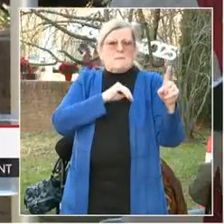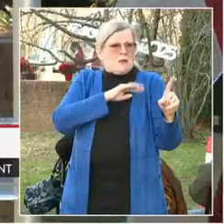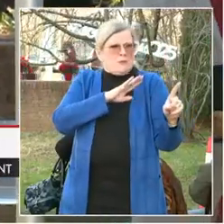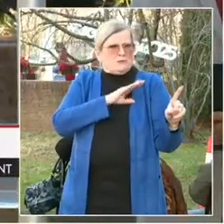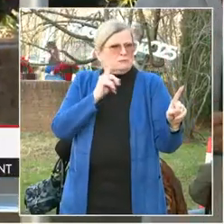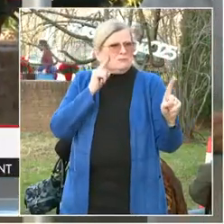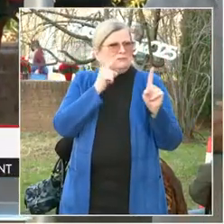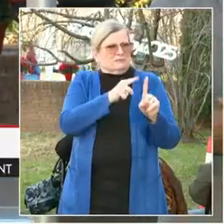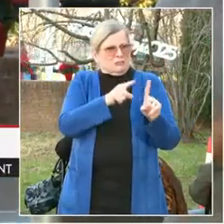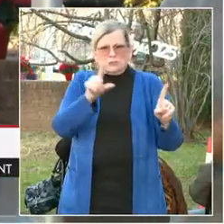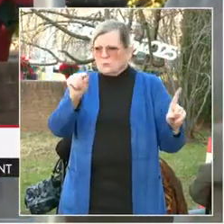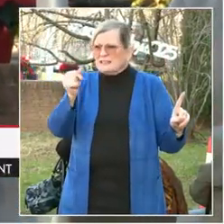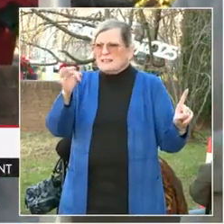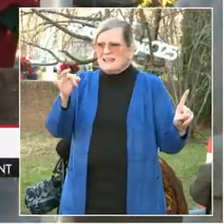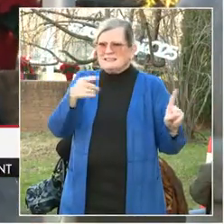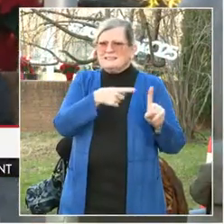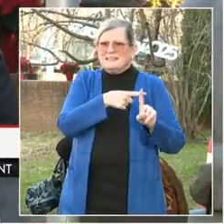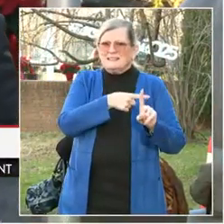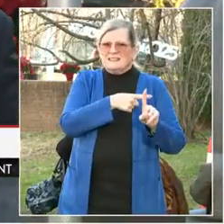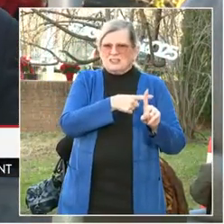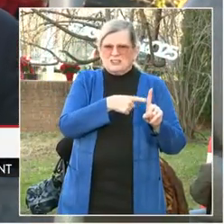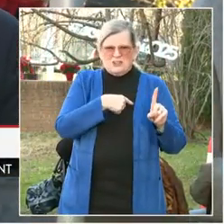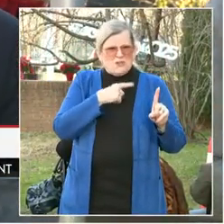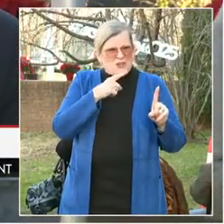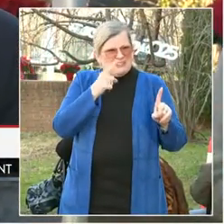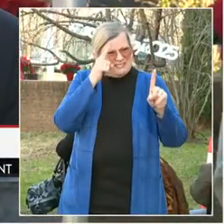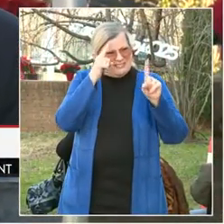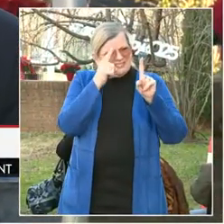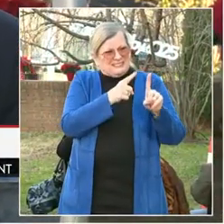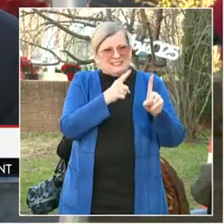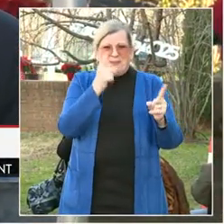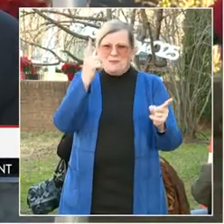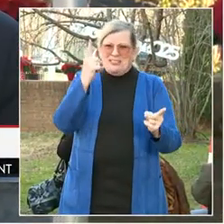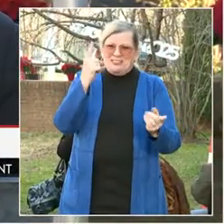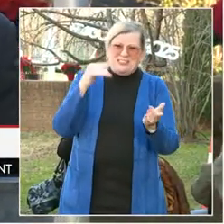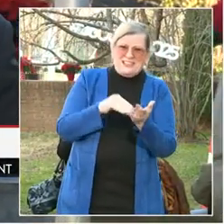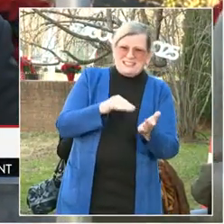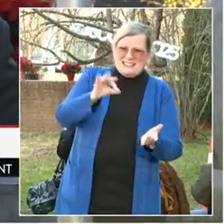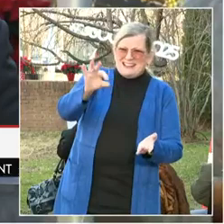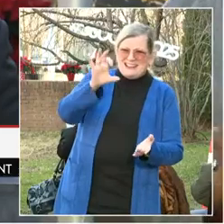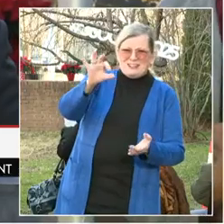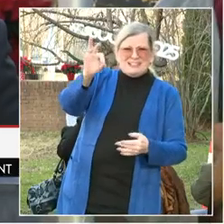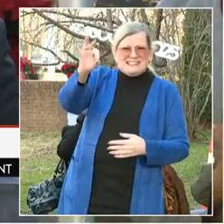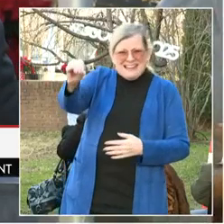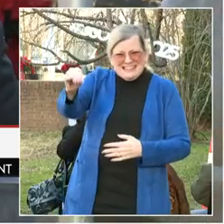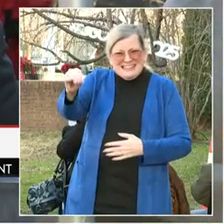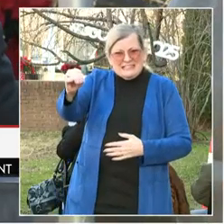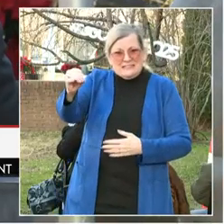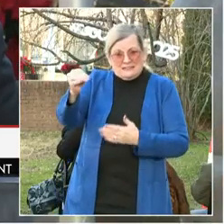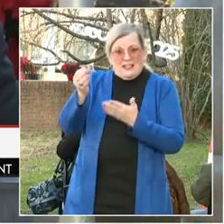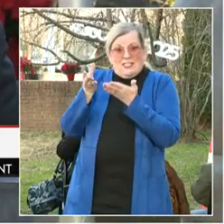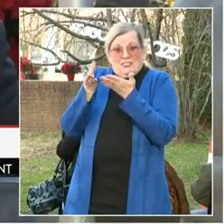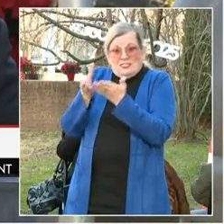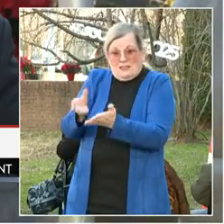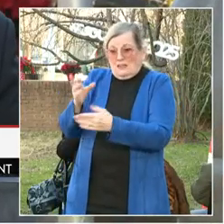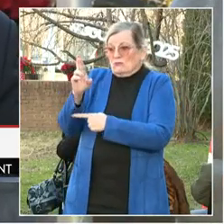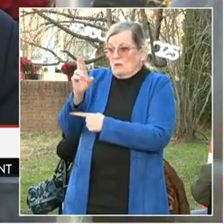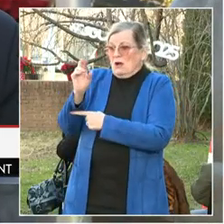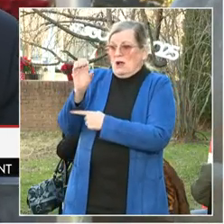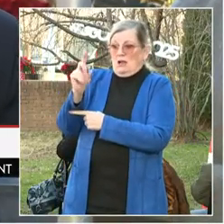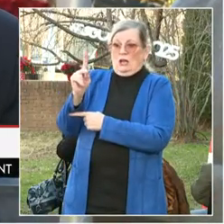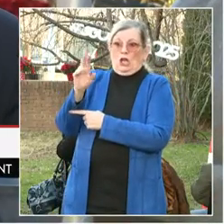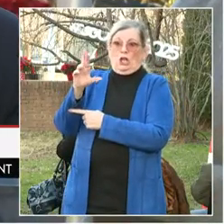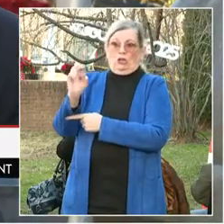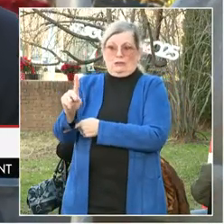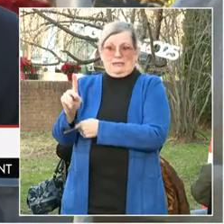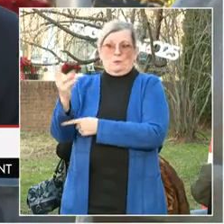creating 1,990 affordable units of housing in Rock Creek West, right? So it's going to take all of us to do it. And